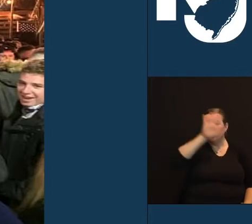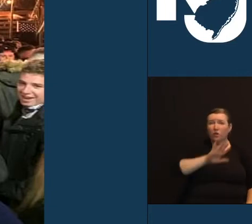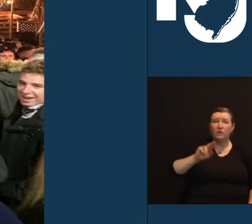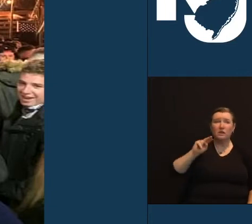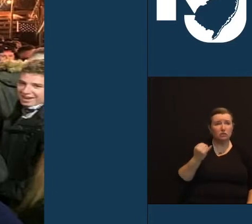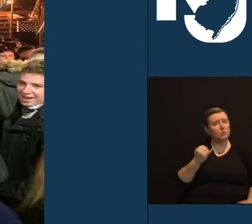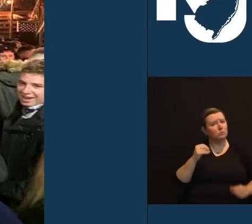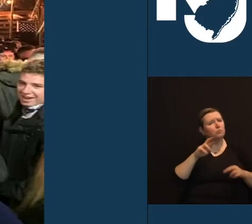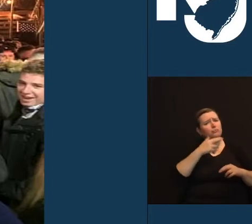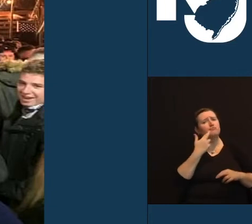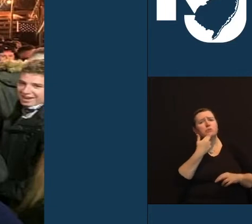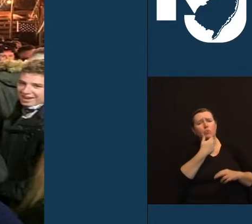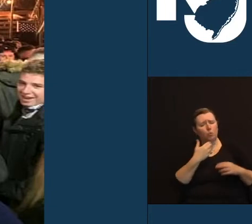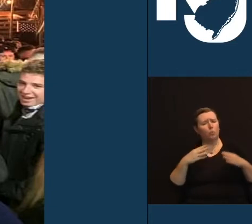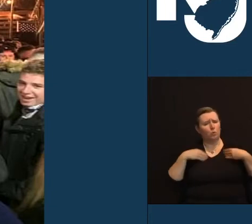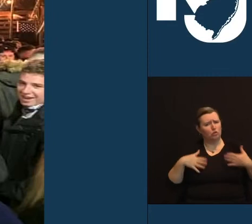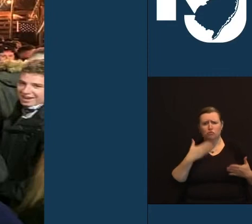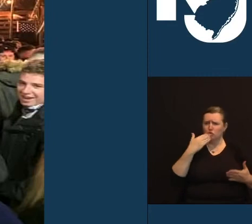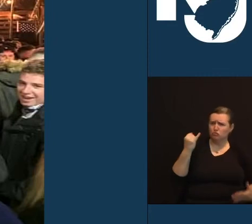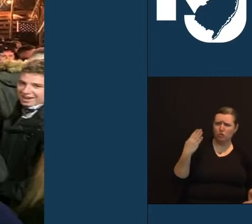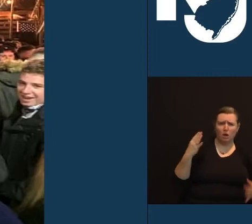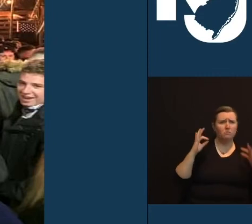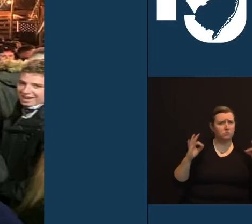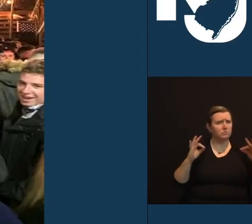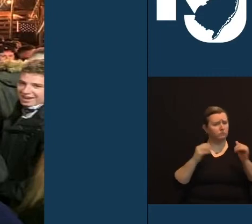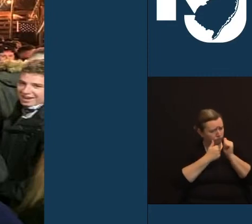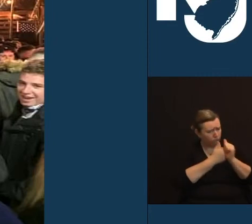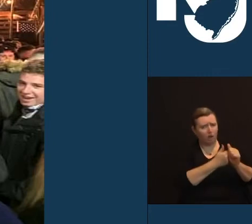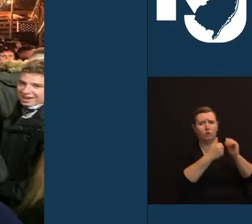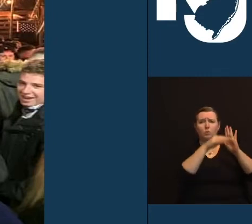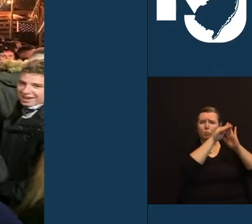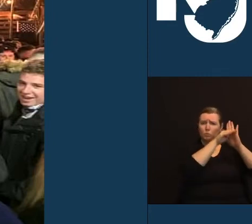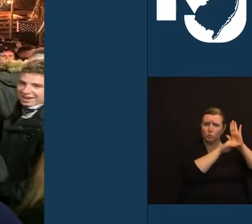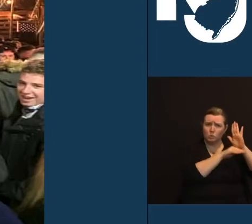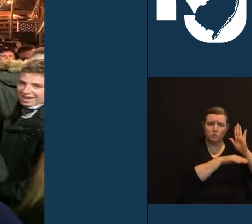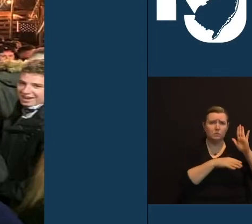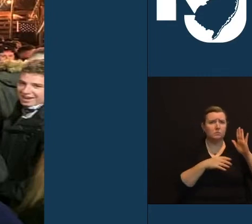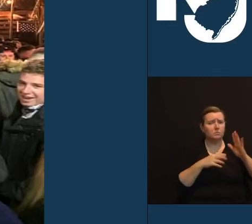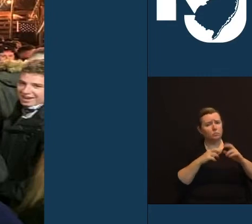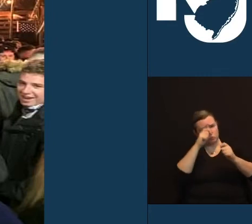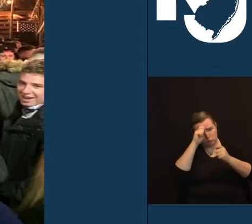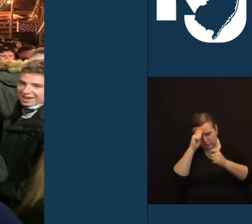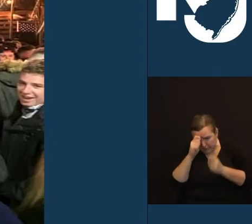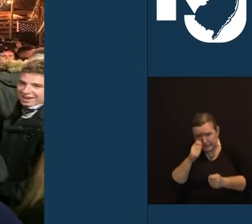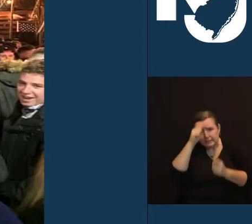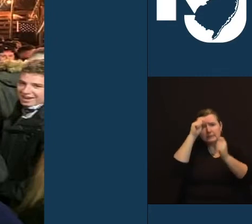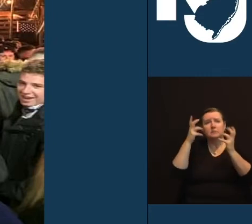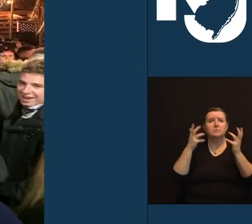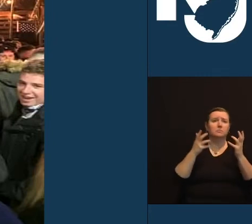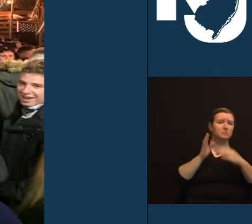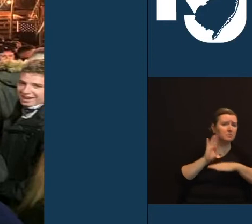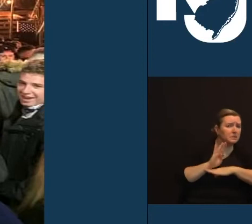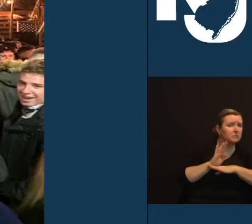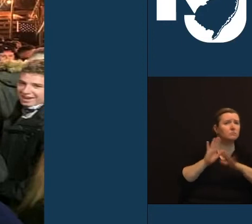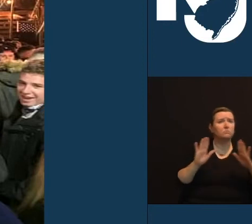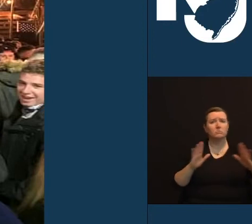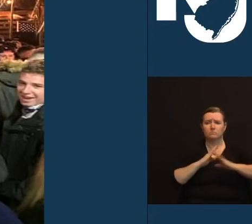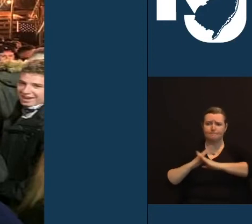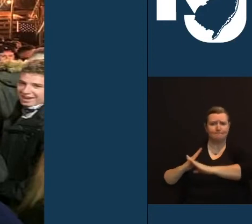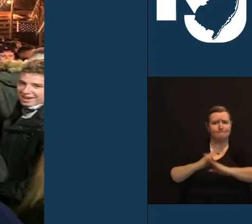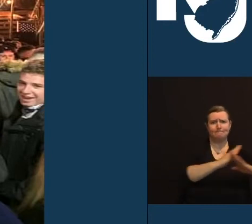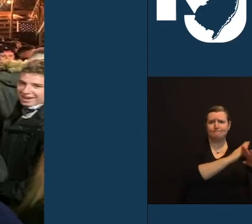right things. They're doing all that they can to keep their businesses open while also doing the things they need to do to protect their